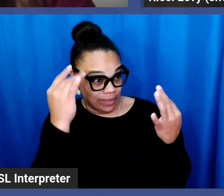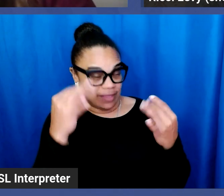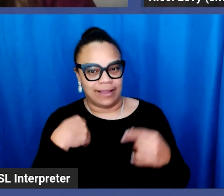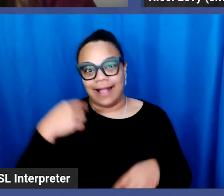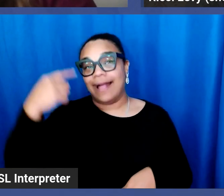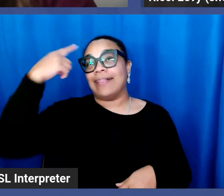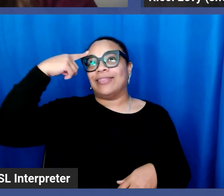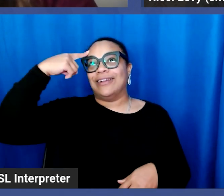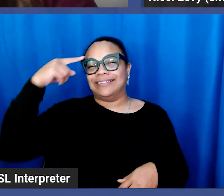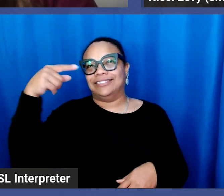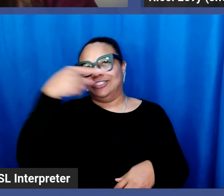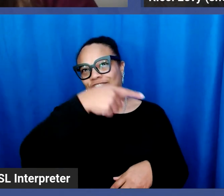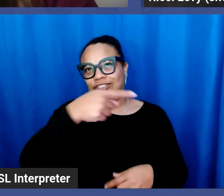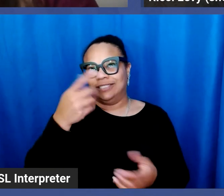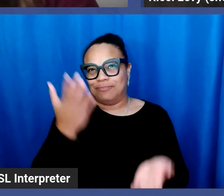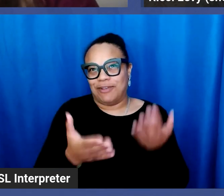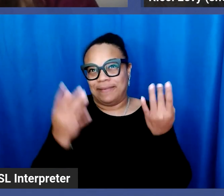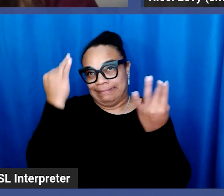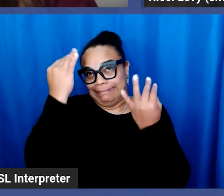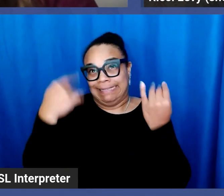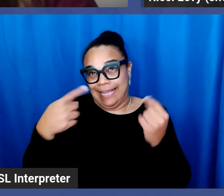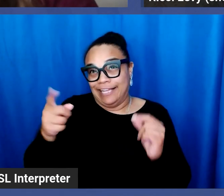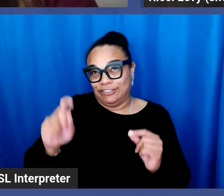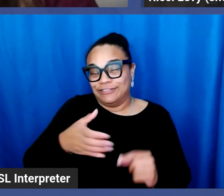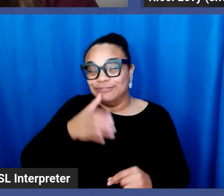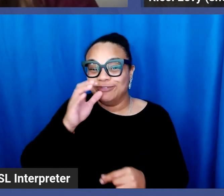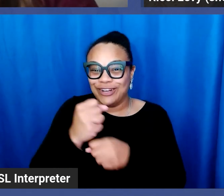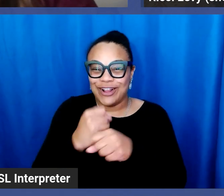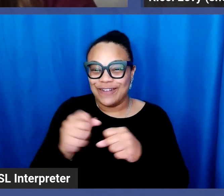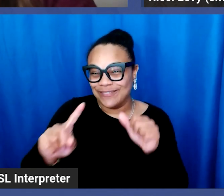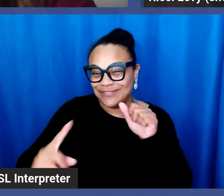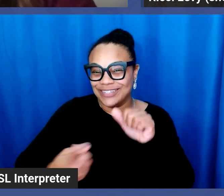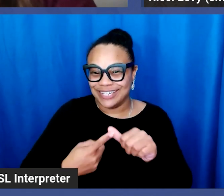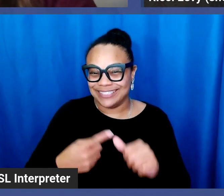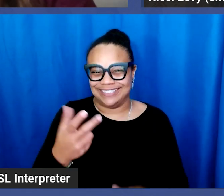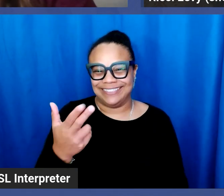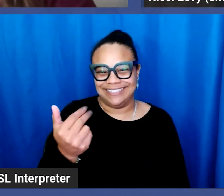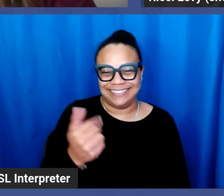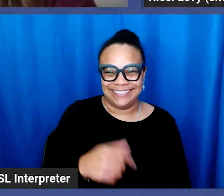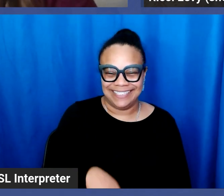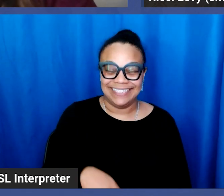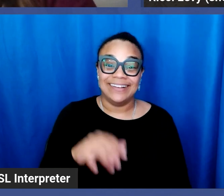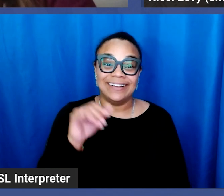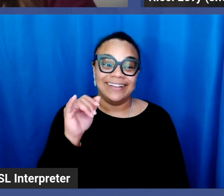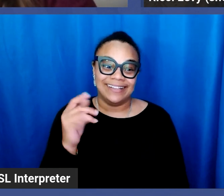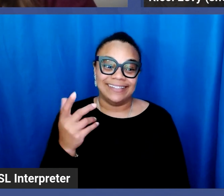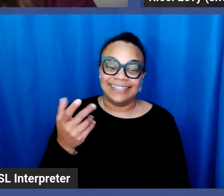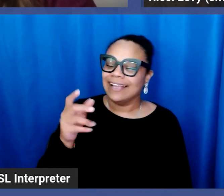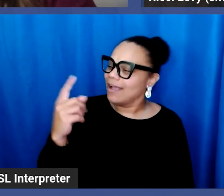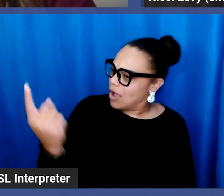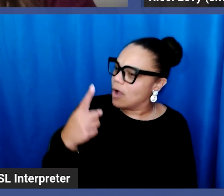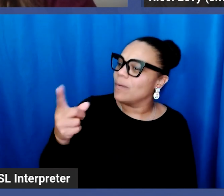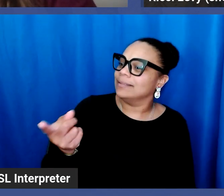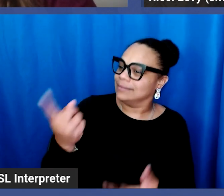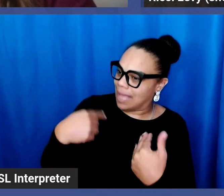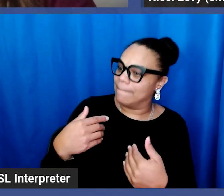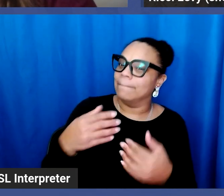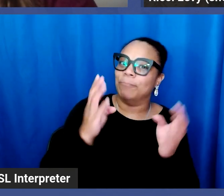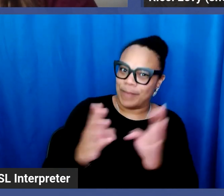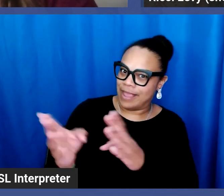you're probably thinking I should have gotten coffee first, but you did. Always come prepared.